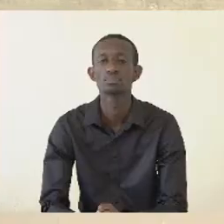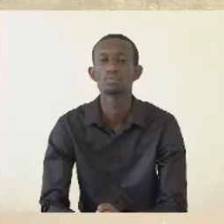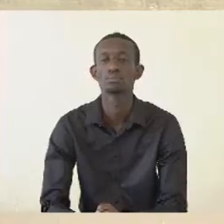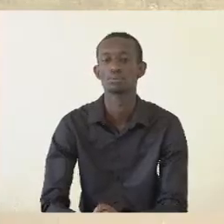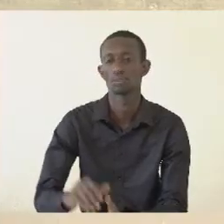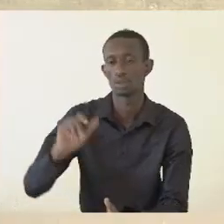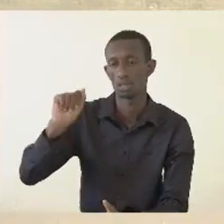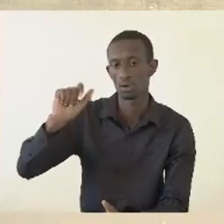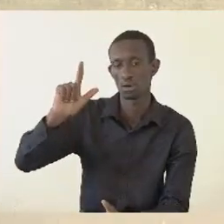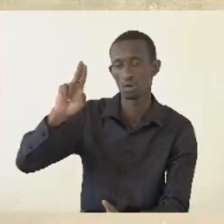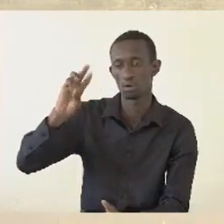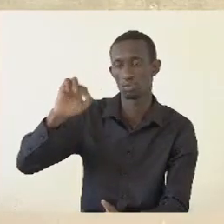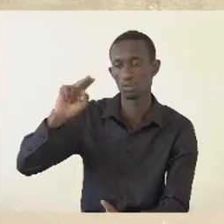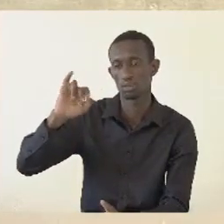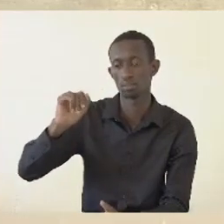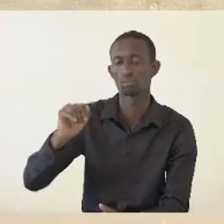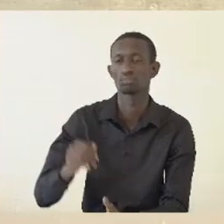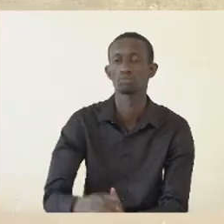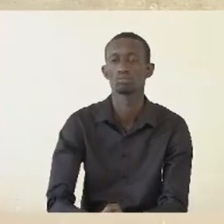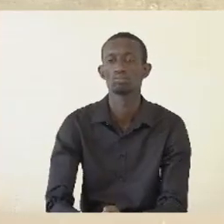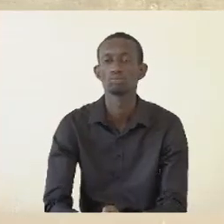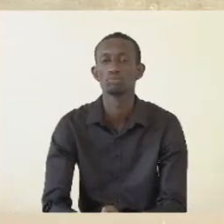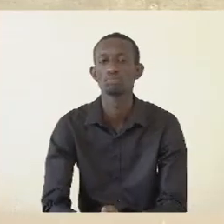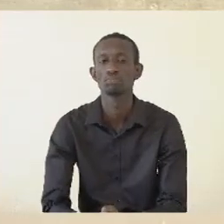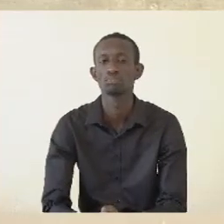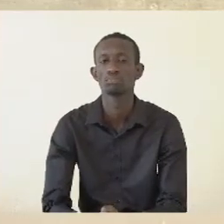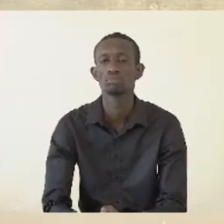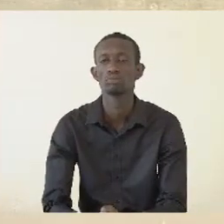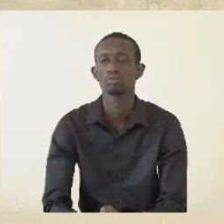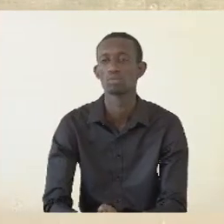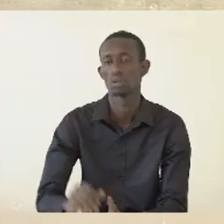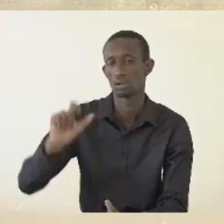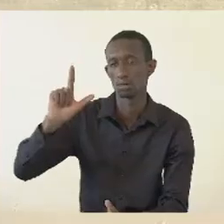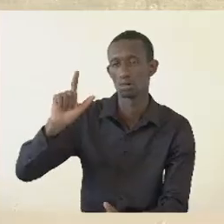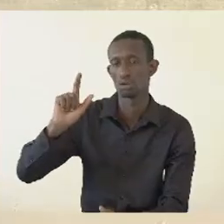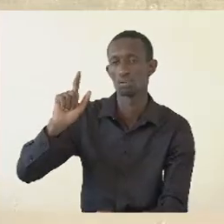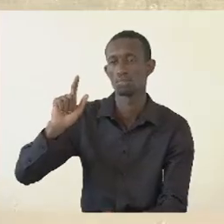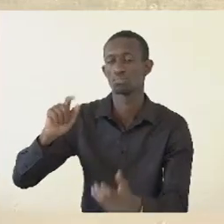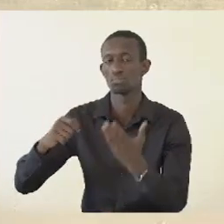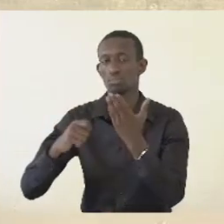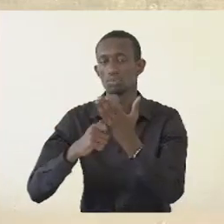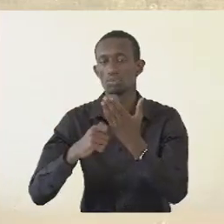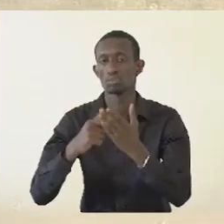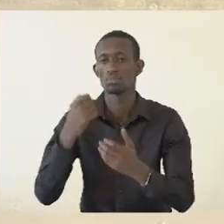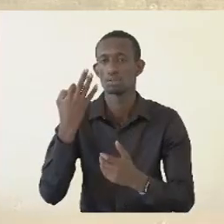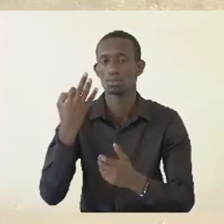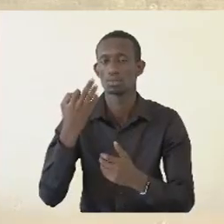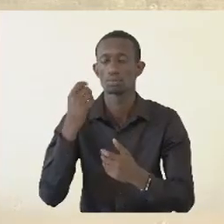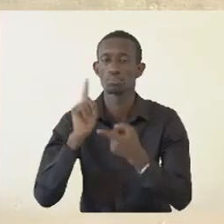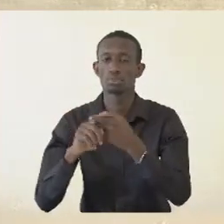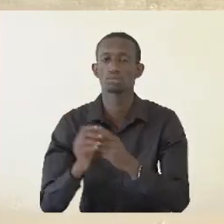aluminium chloride. This is aluminium with 3 positive, the chloride with